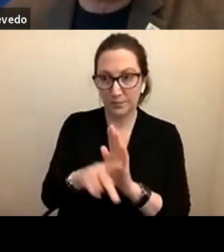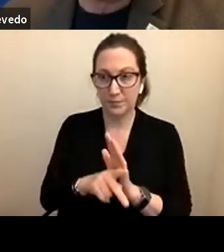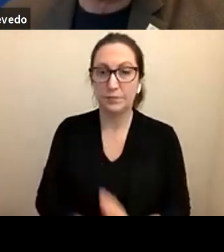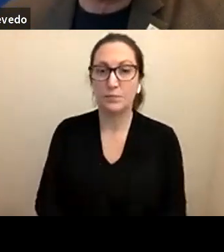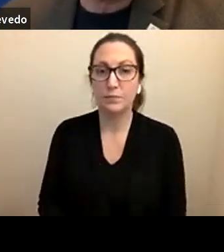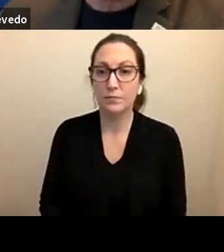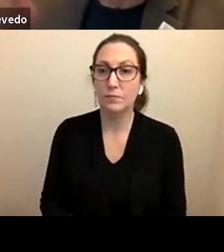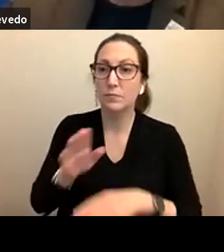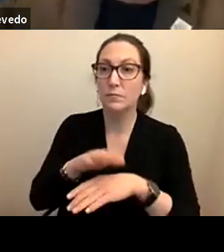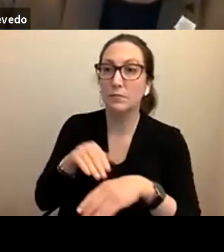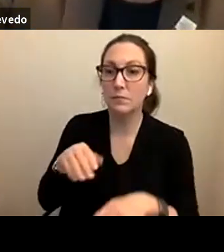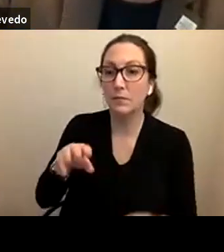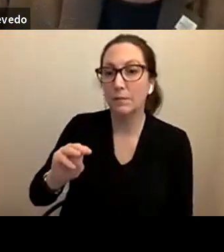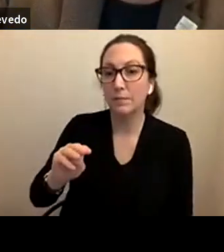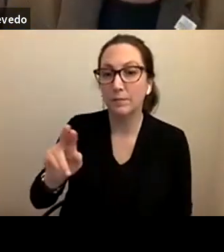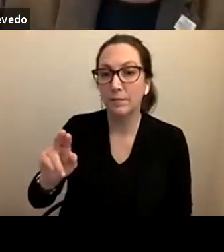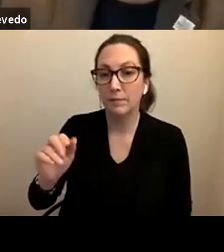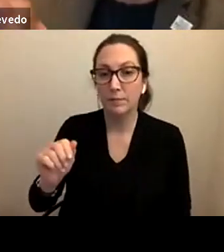Mr. Acevedo?